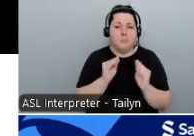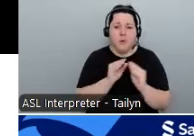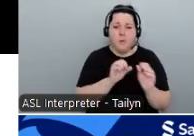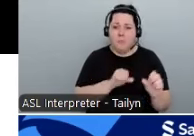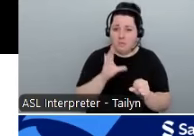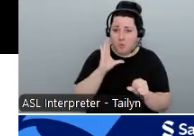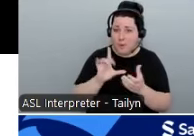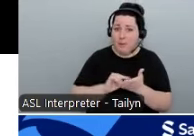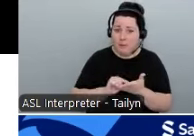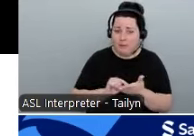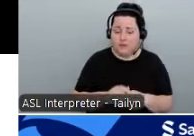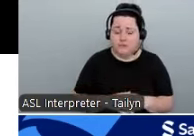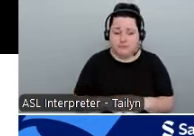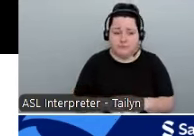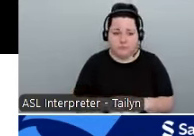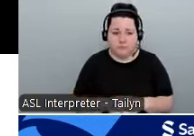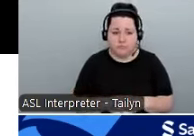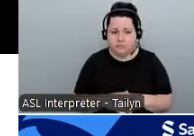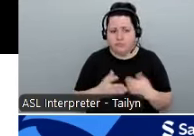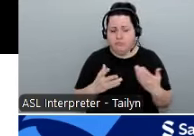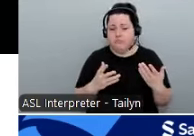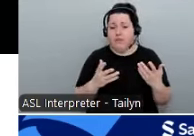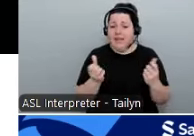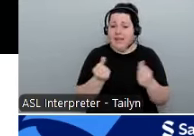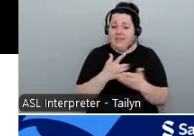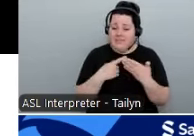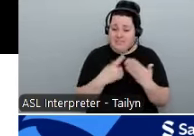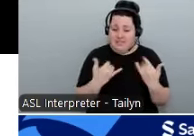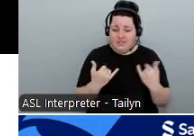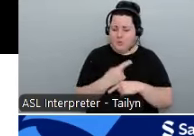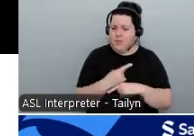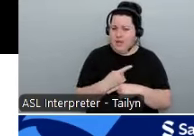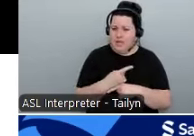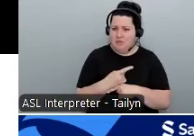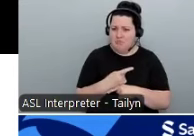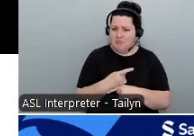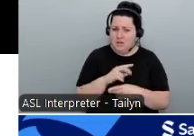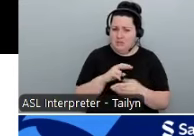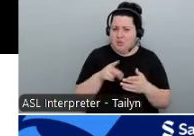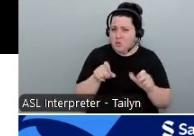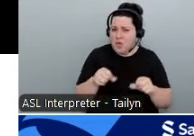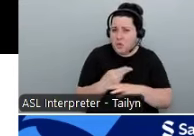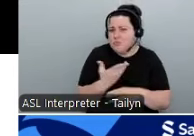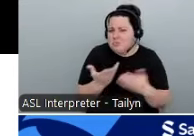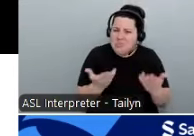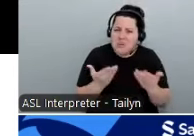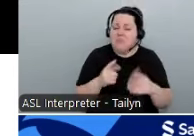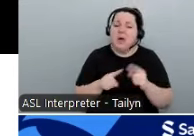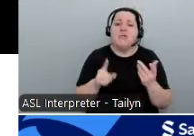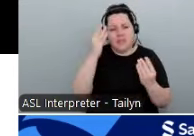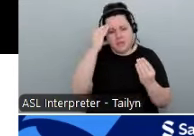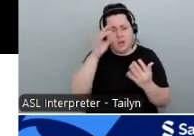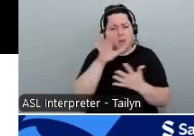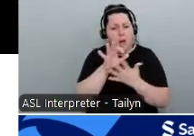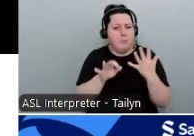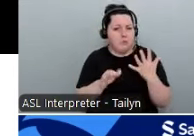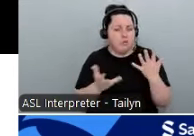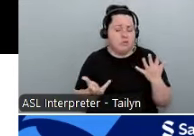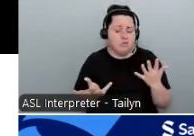published. Not everything we talked about today will apply to you, but think about some of these options as